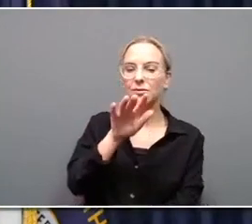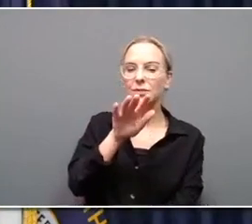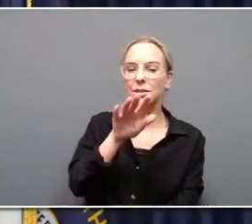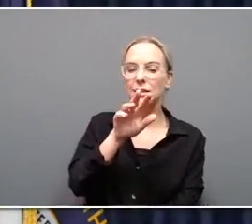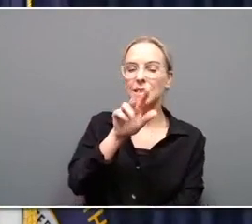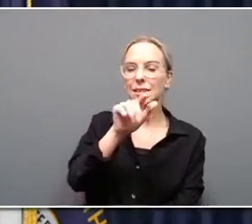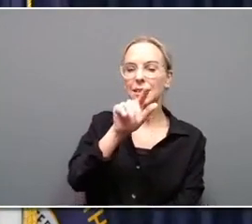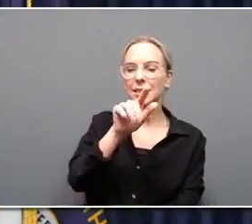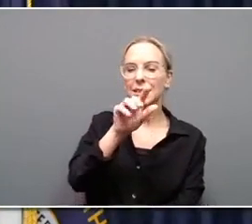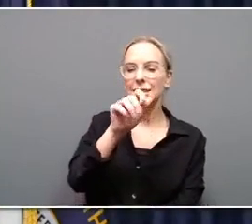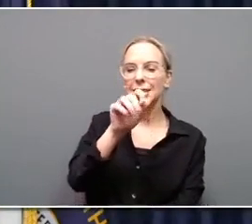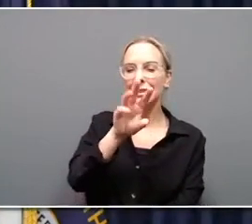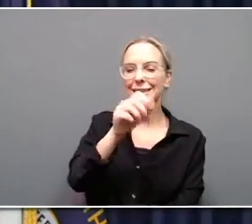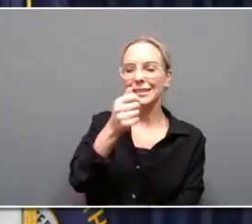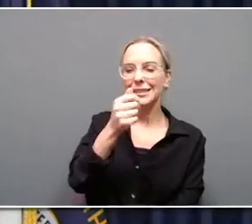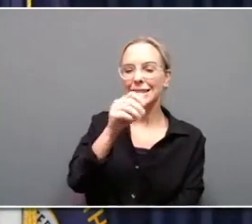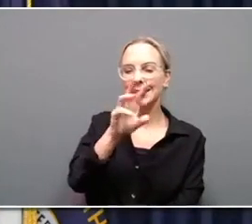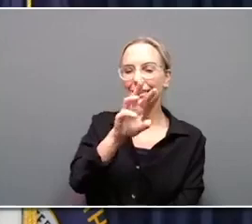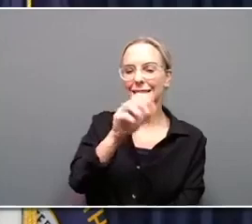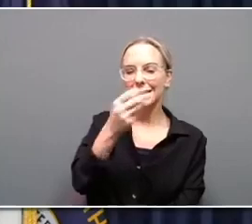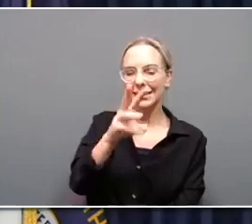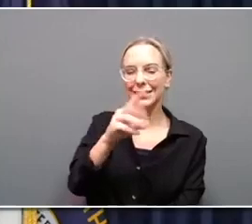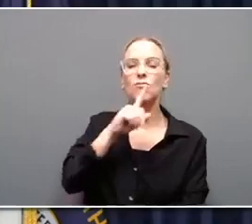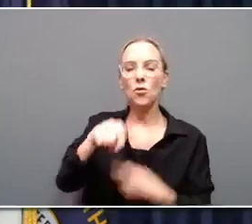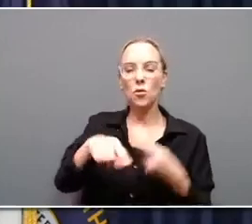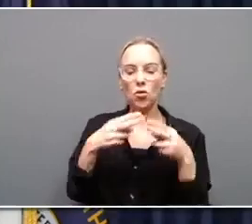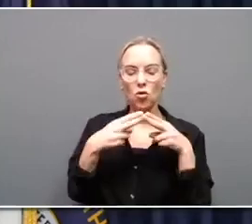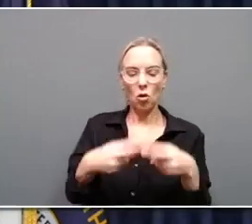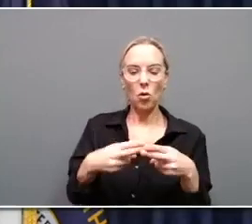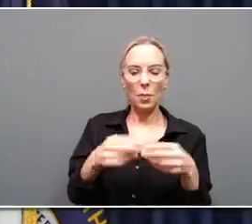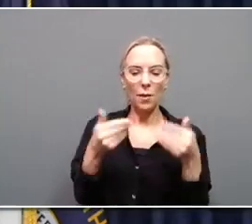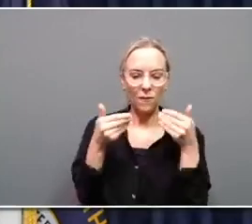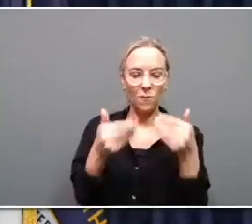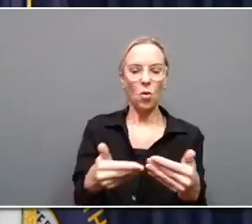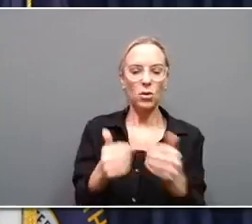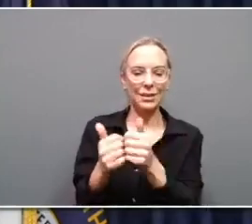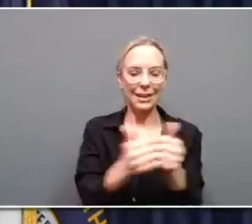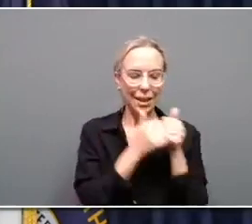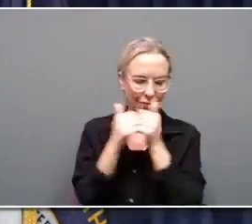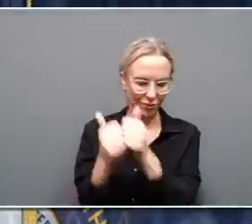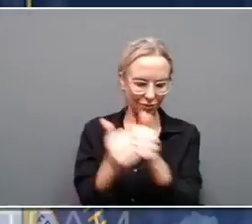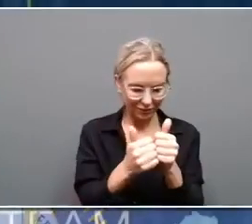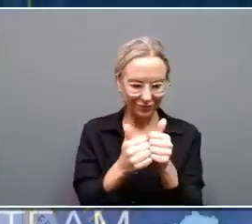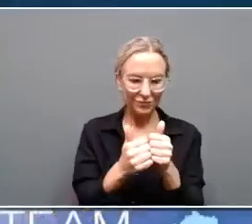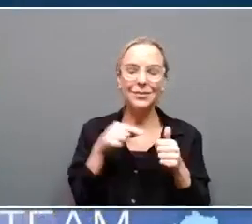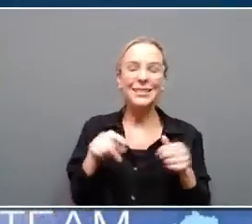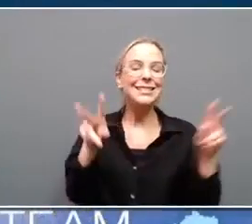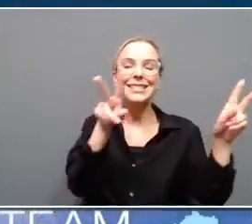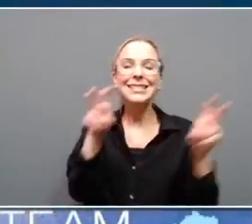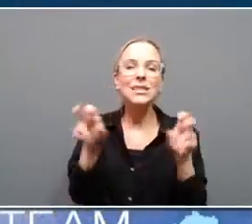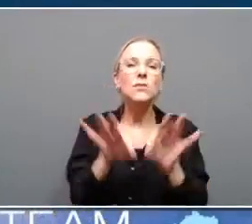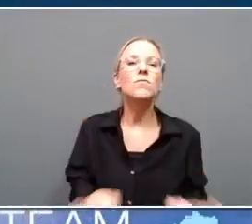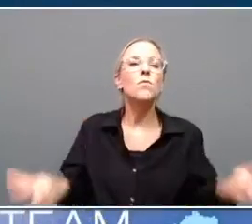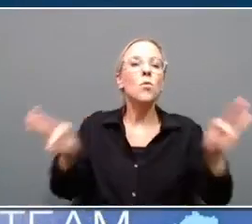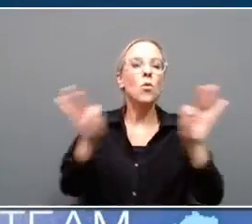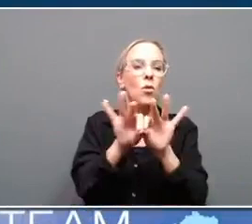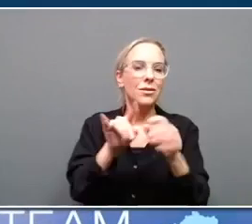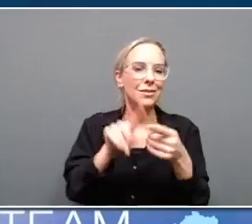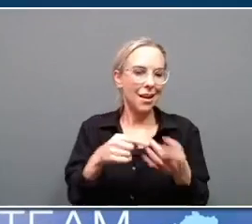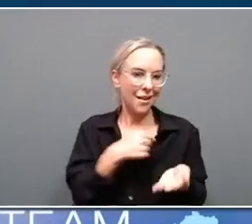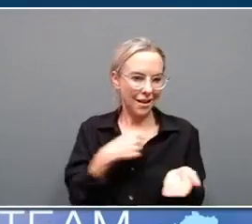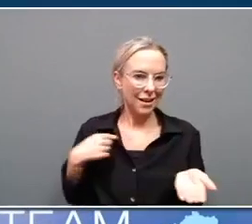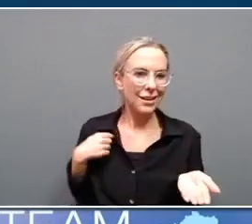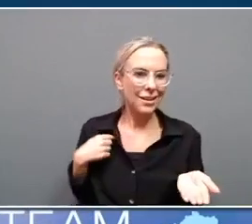theme, Forward Together. This theme is really important to us, as we want to